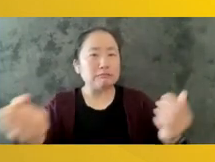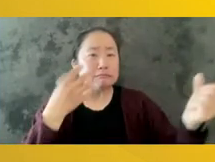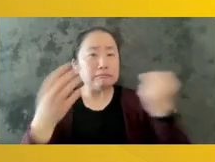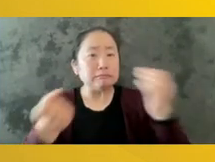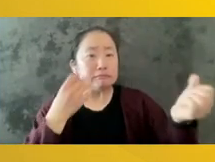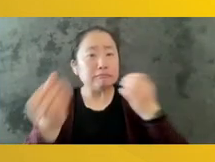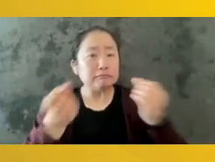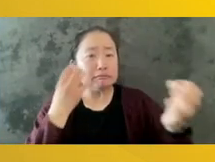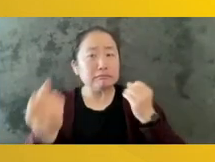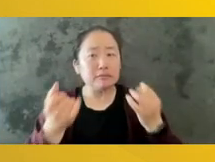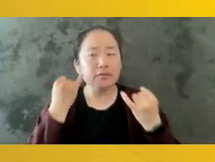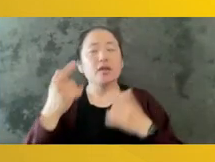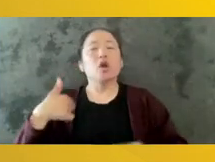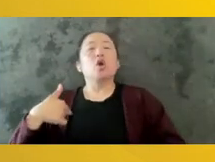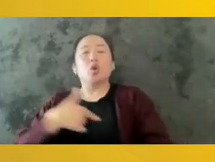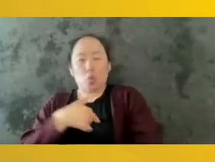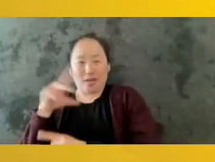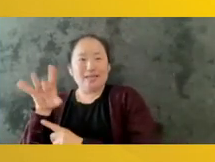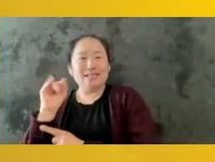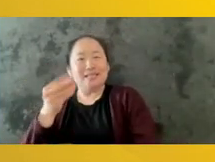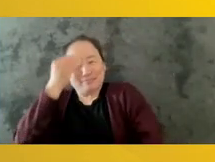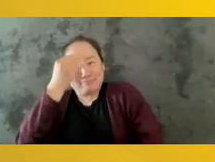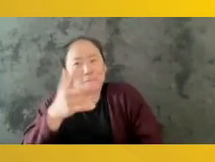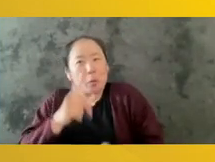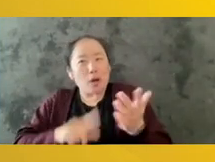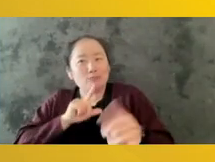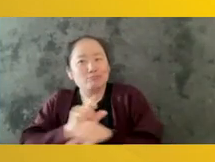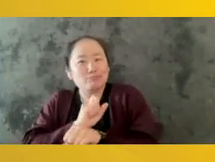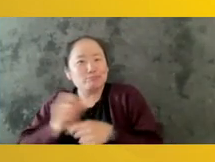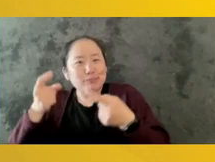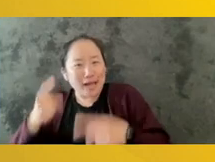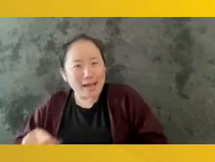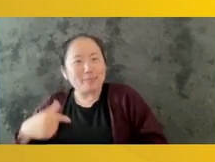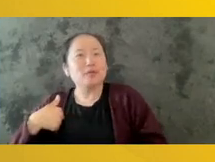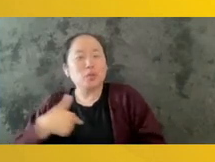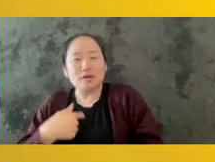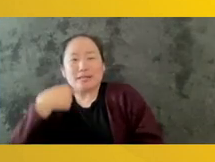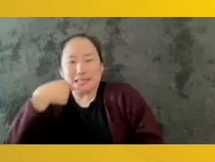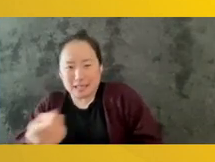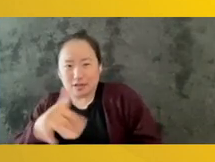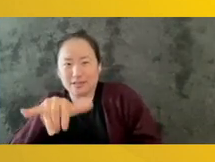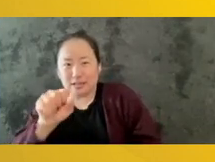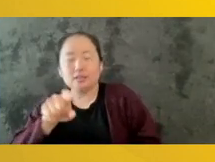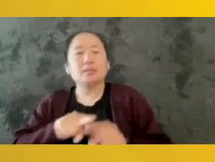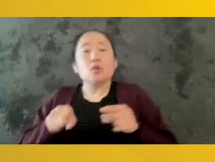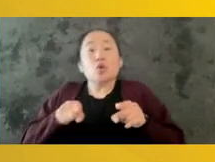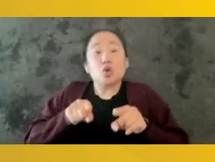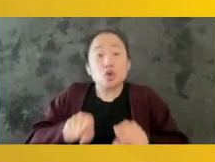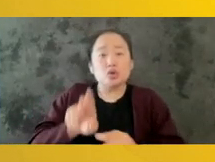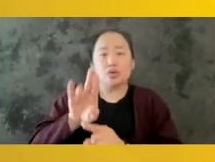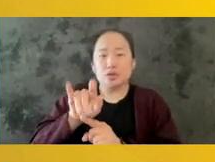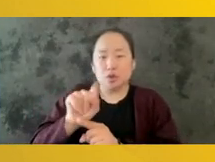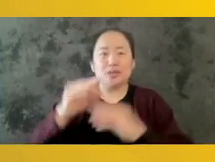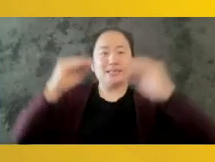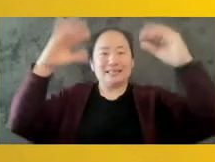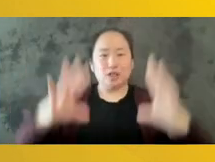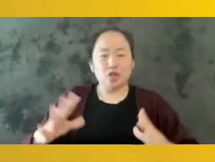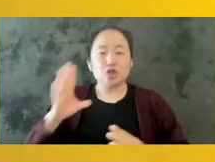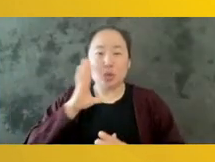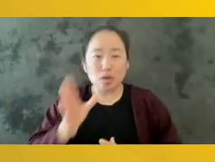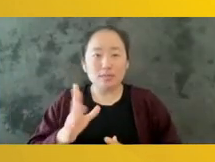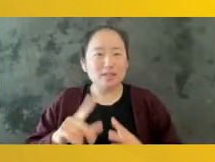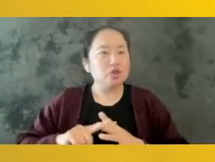about what did cause the problems and validating that. But in the module, this would really just be their initial